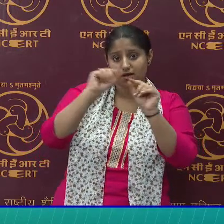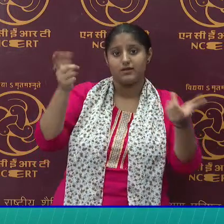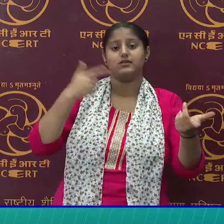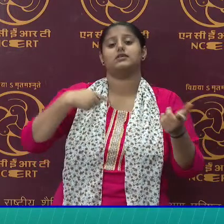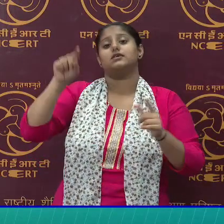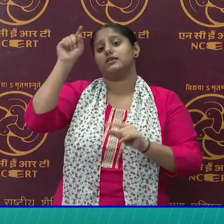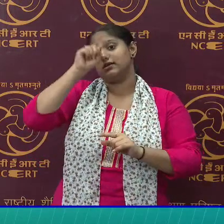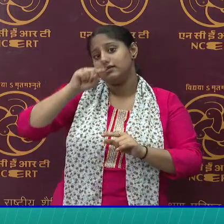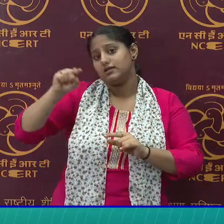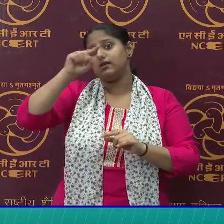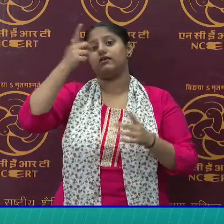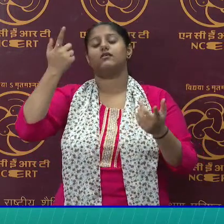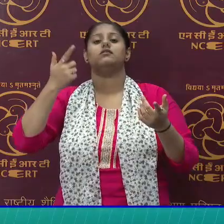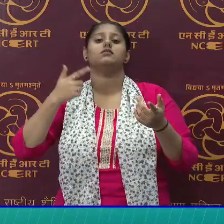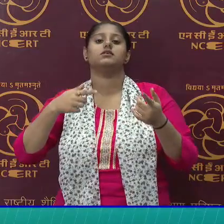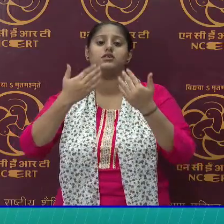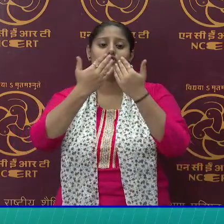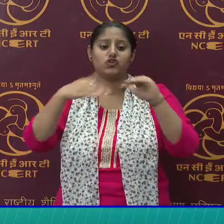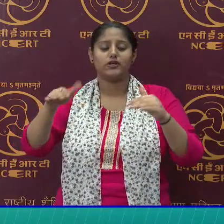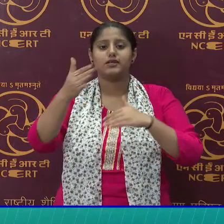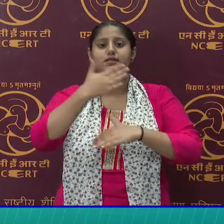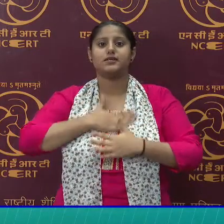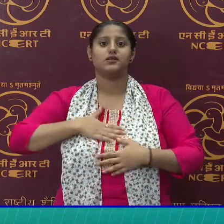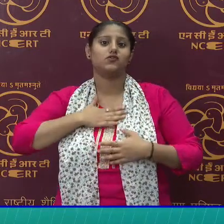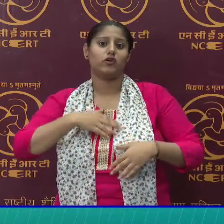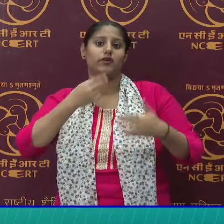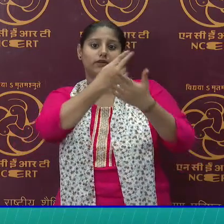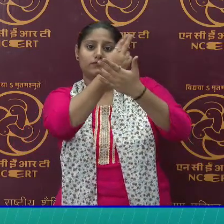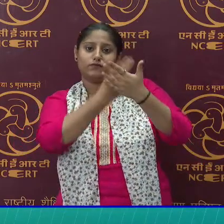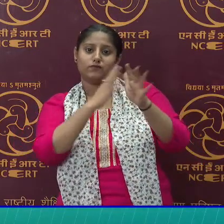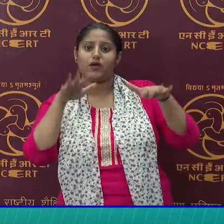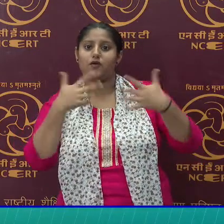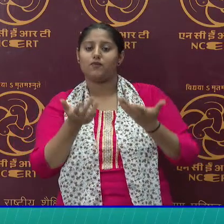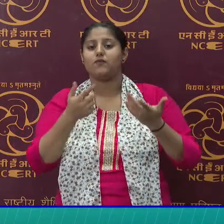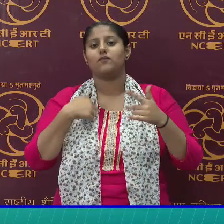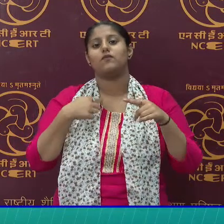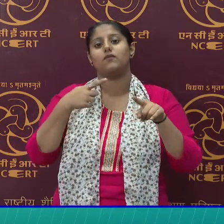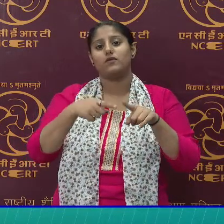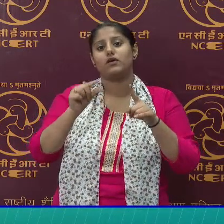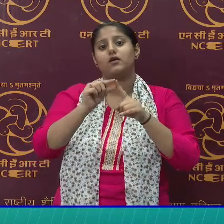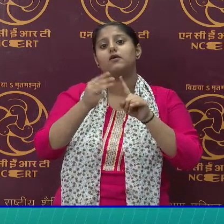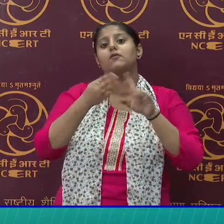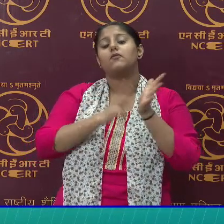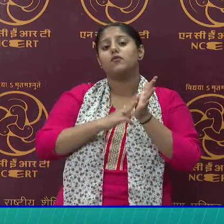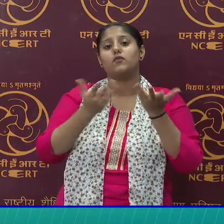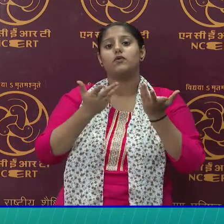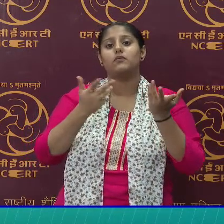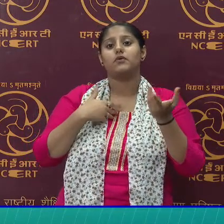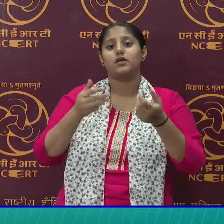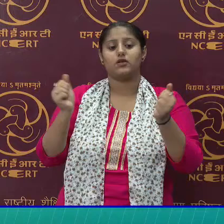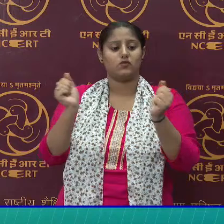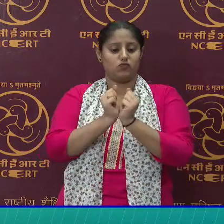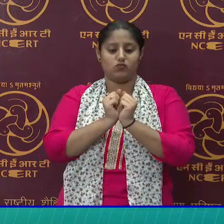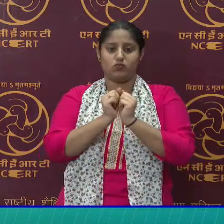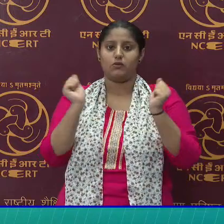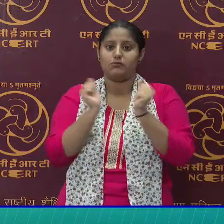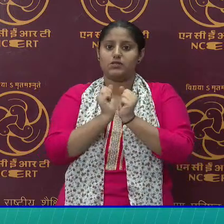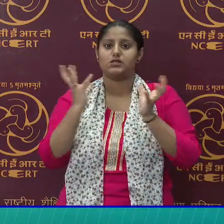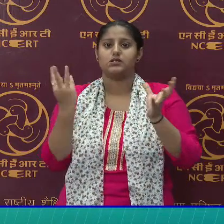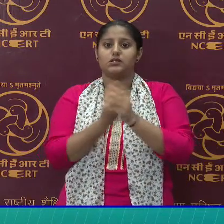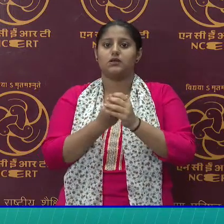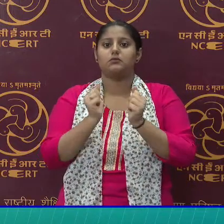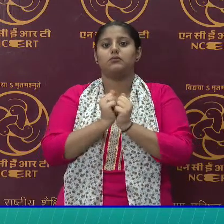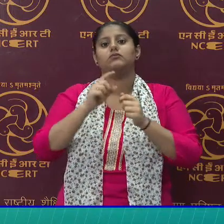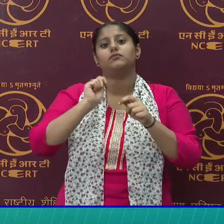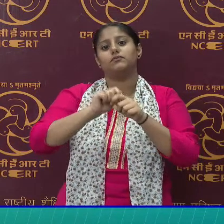circle for the head, and children will enjoy drawing them. This is a poem on Together We Can. That is, we need not